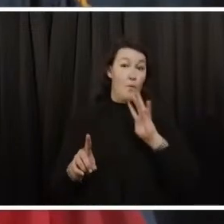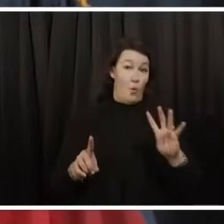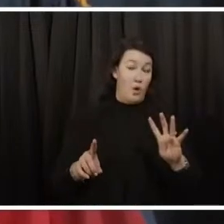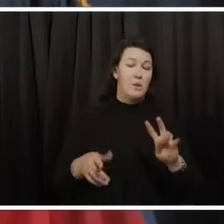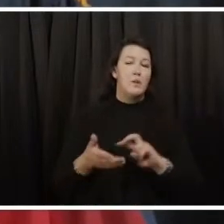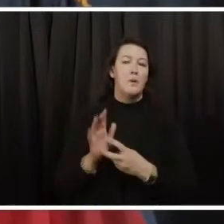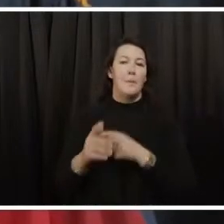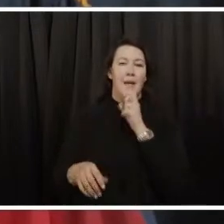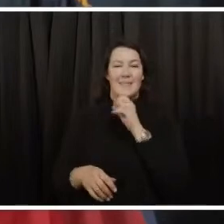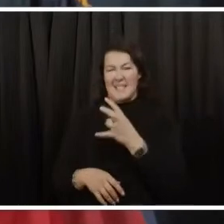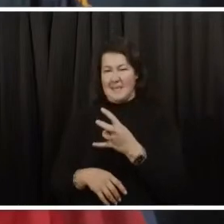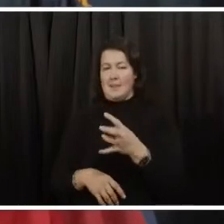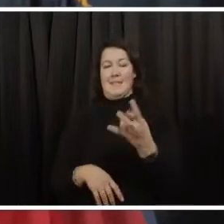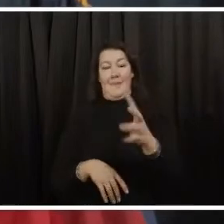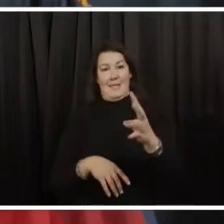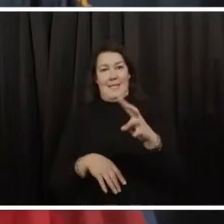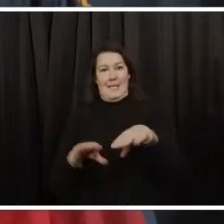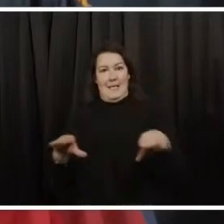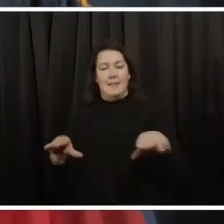8 5 to 17-year-olds.